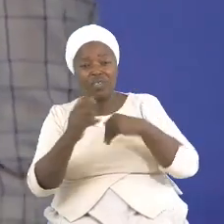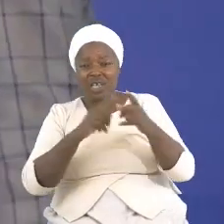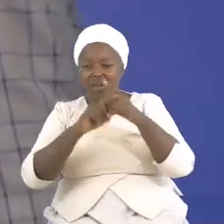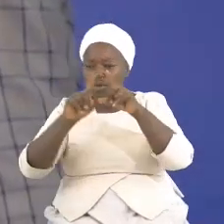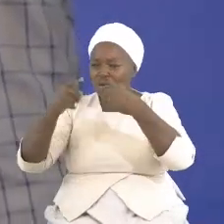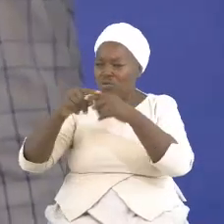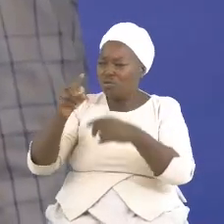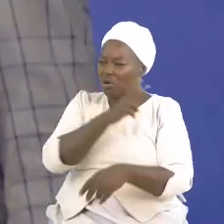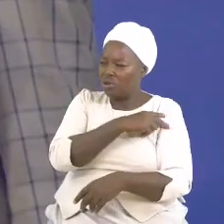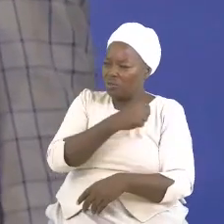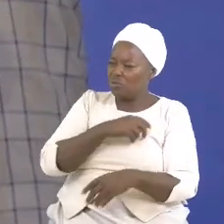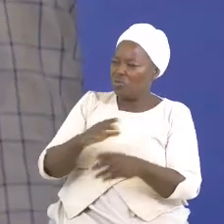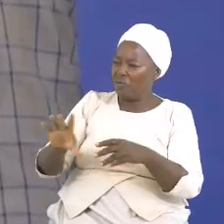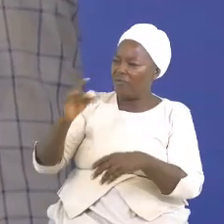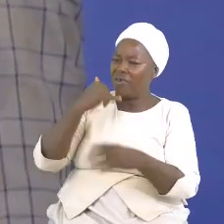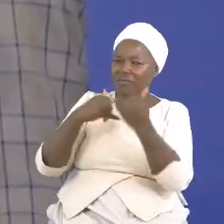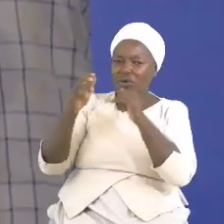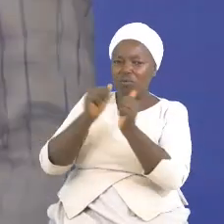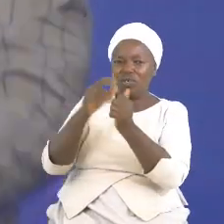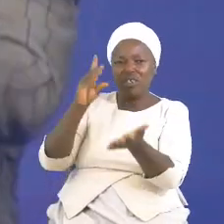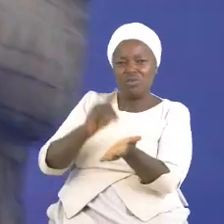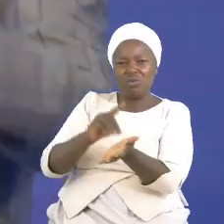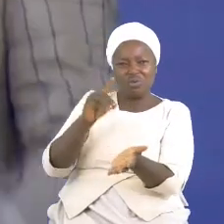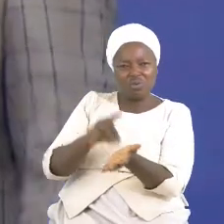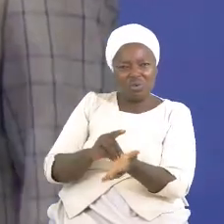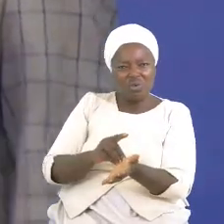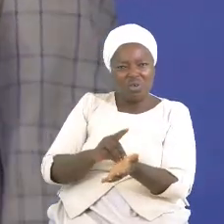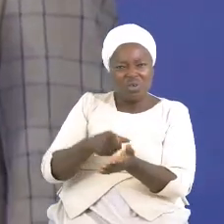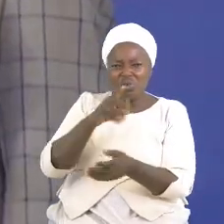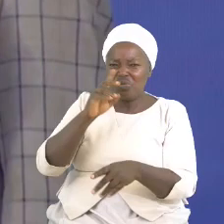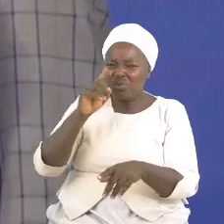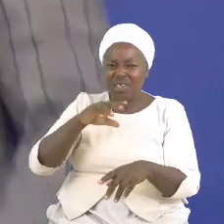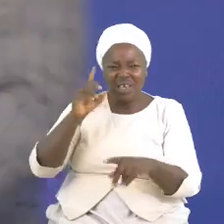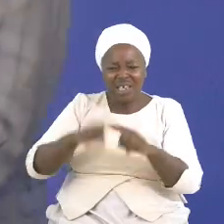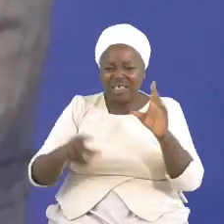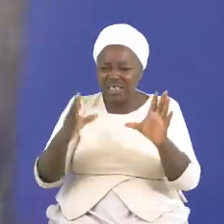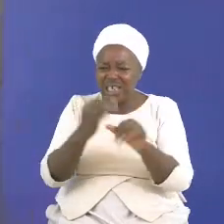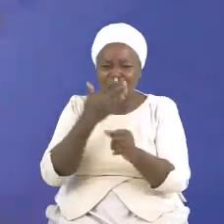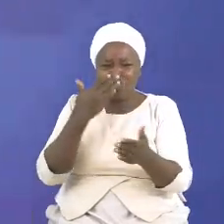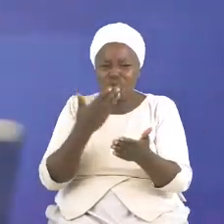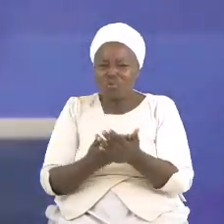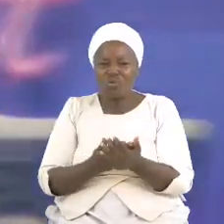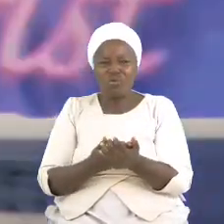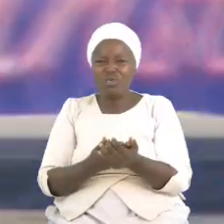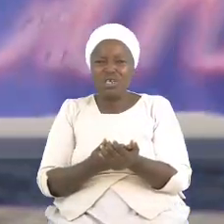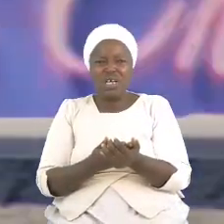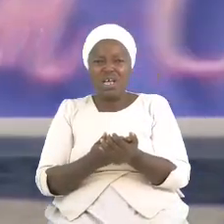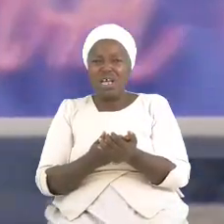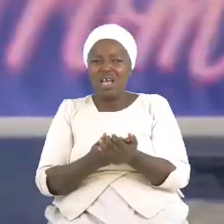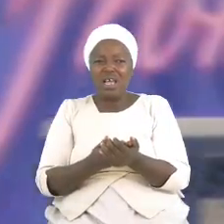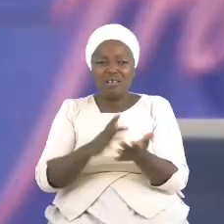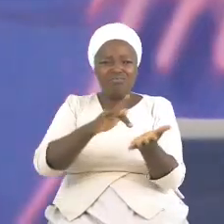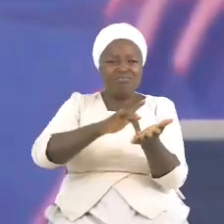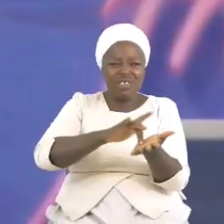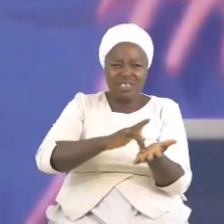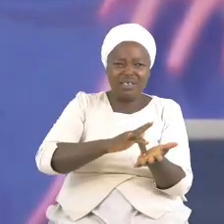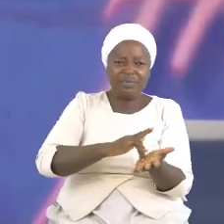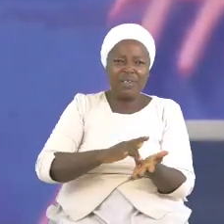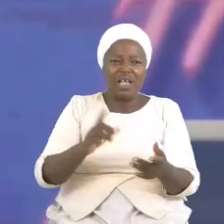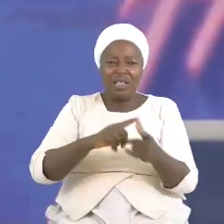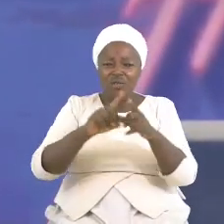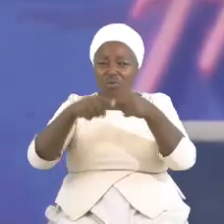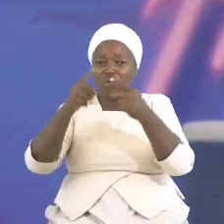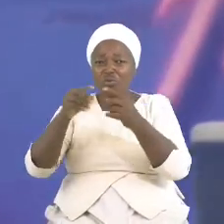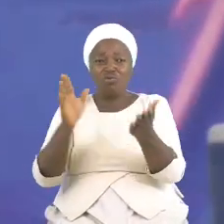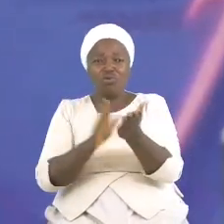find fault with the doctor, you're not going to get good treatment. If you go to school and you find fault with the